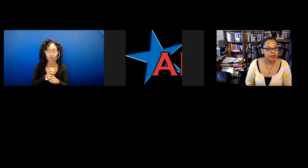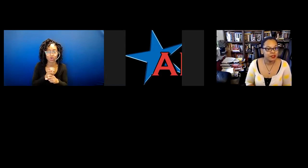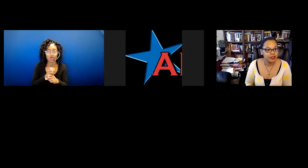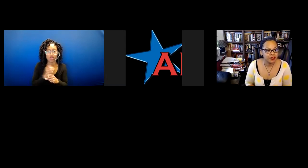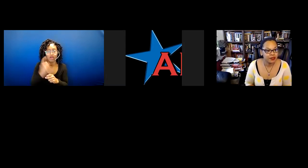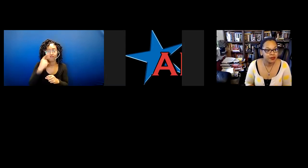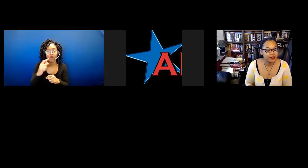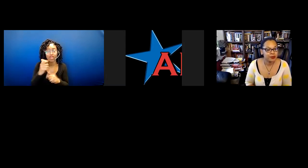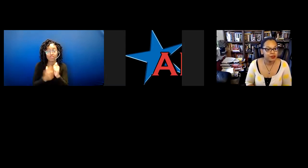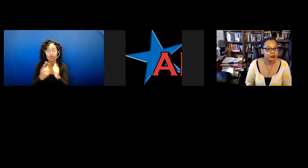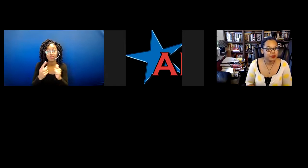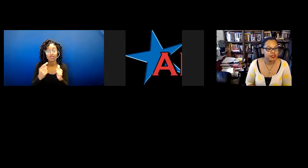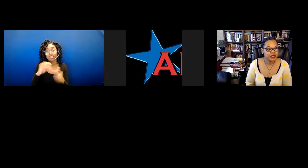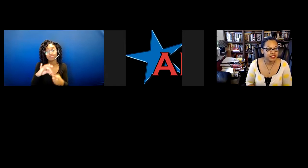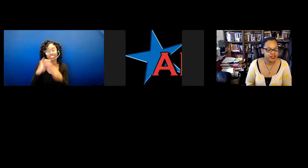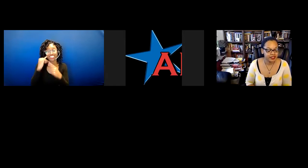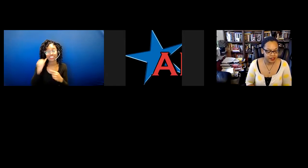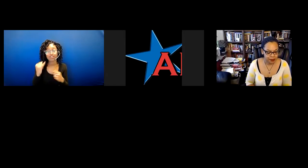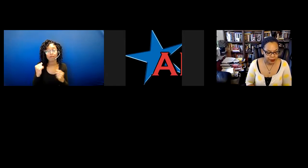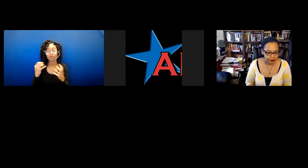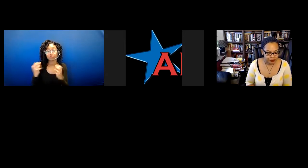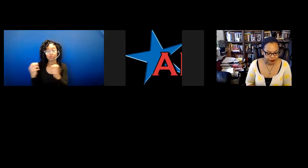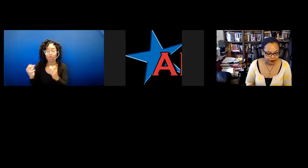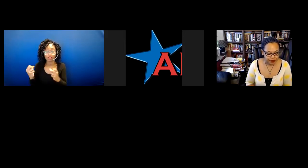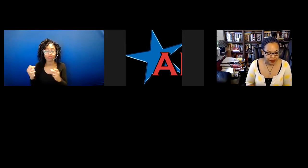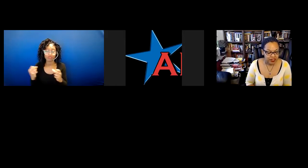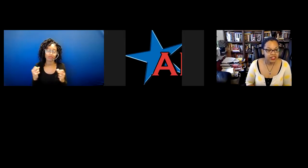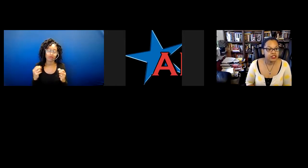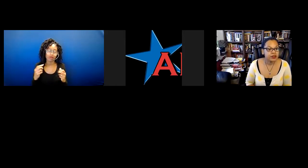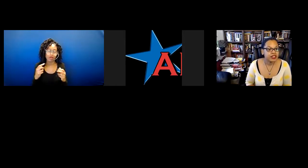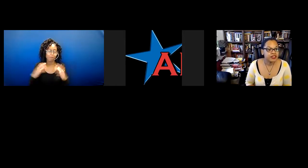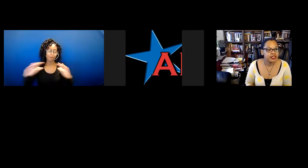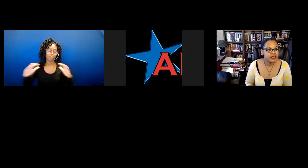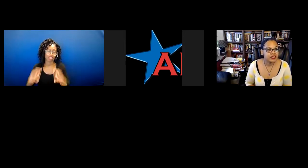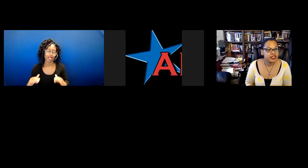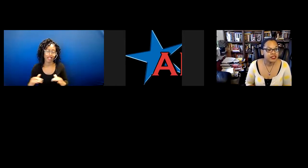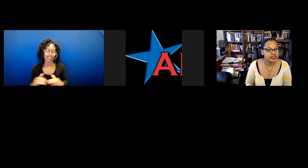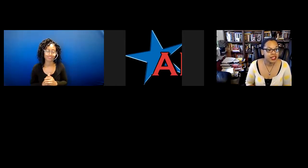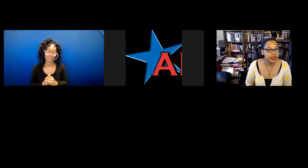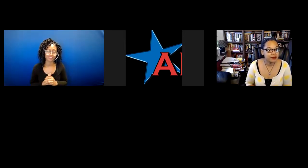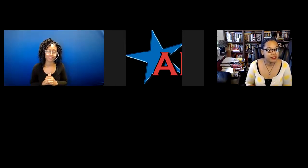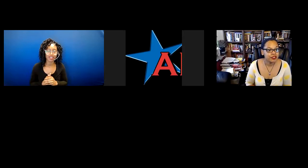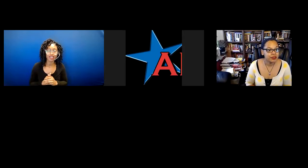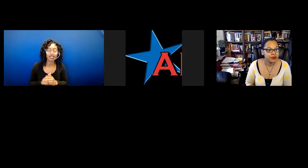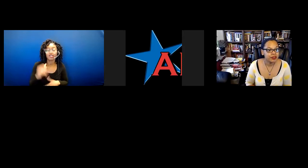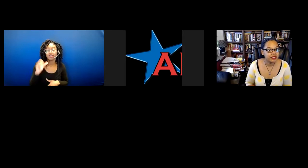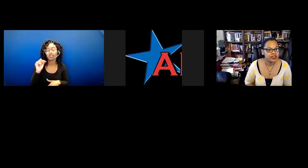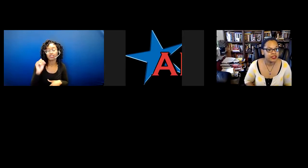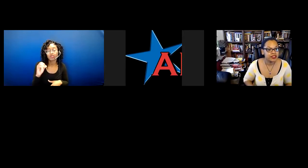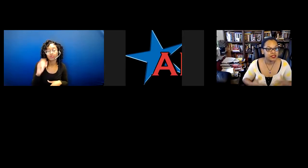but especially folks who are multiply marginalized. And so a lot of this interest that came